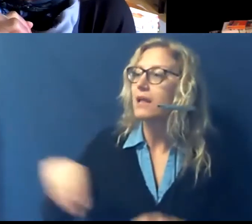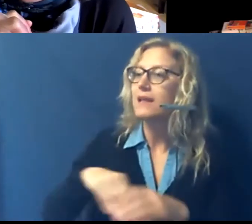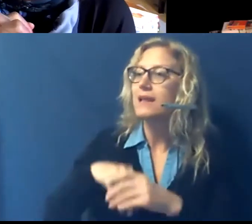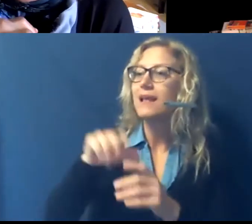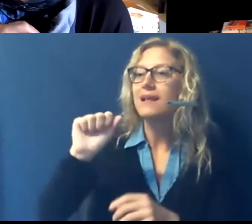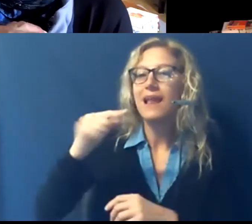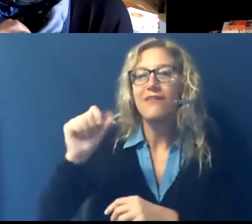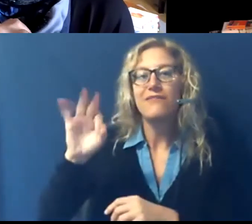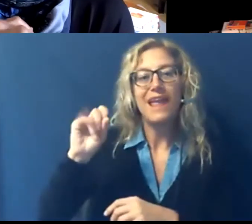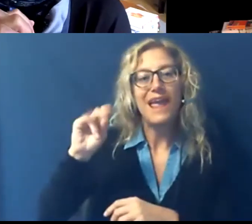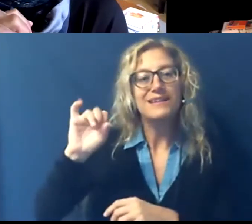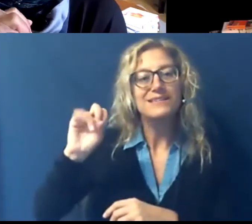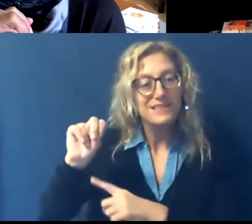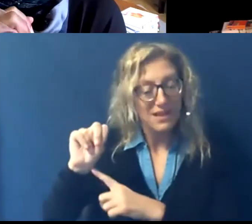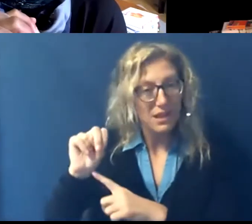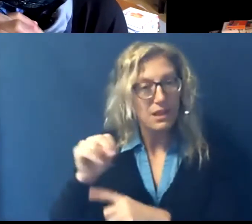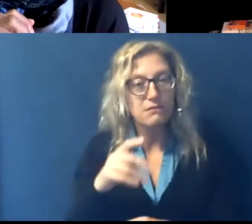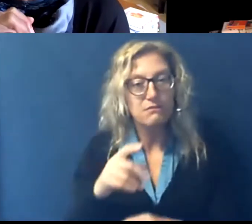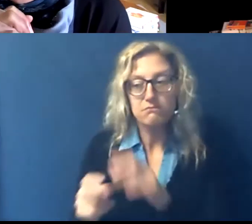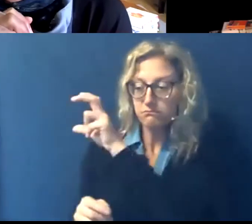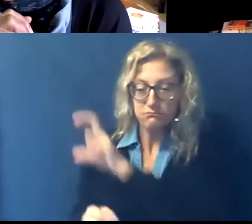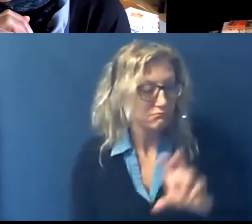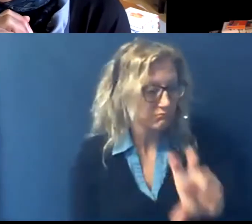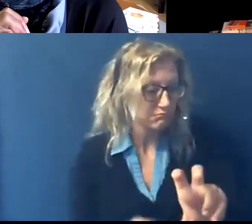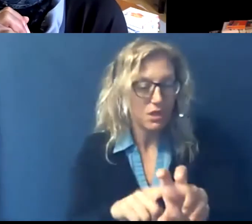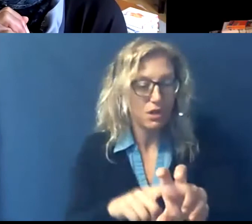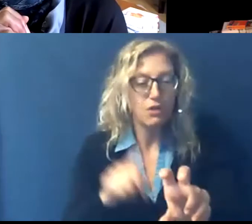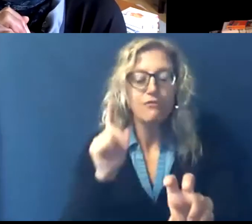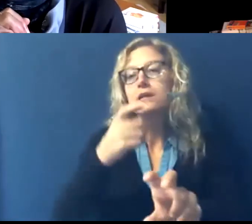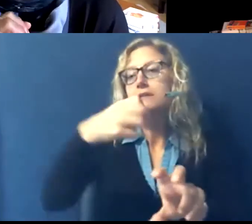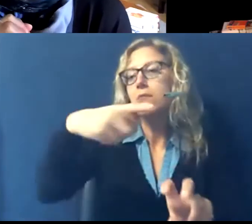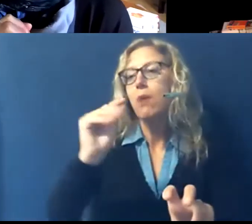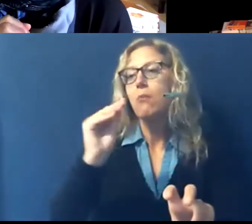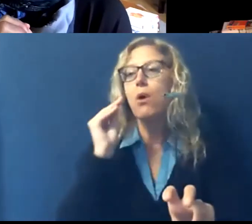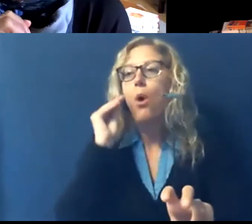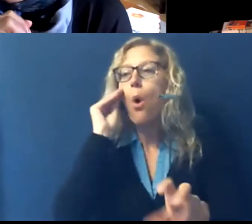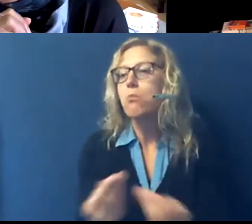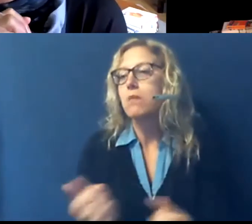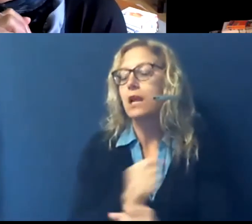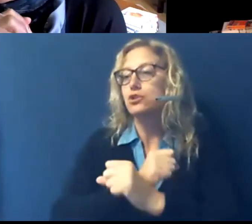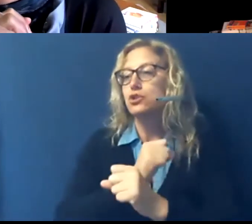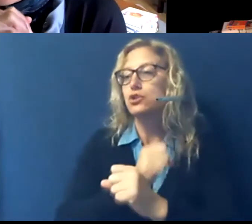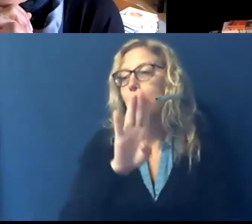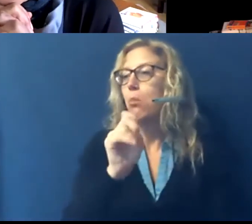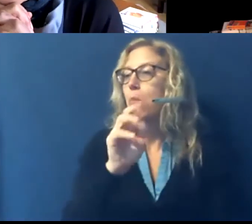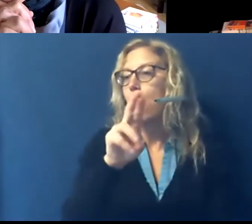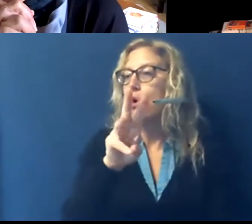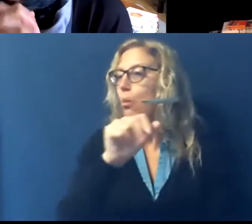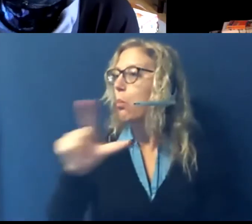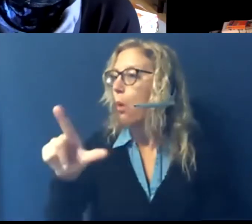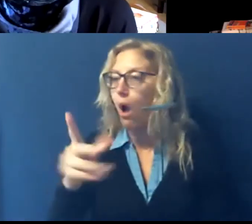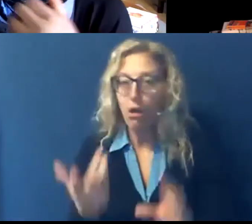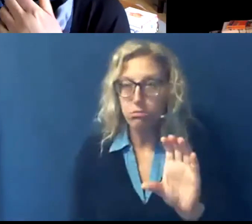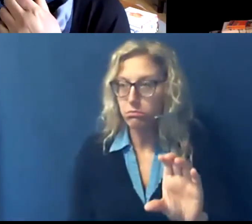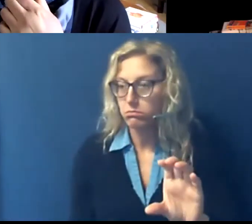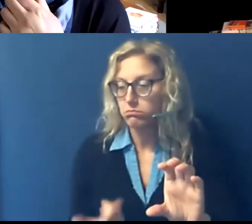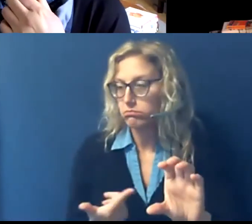Defense Department's budget and into the Department of Homeland Security's border wall.